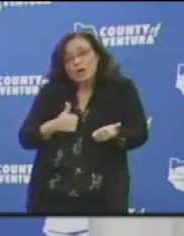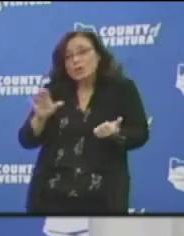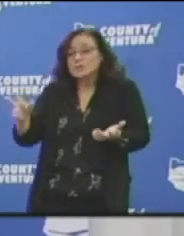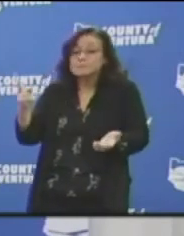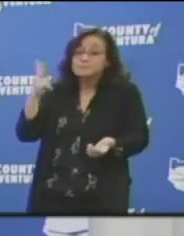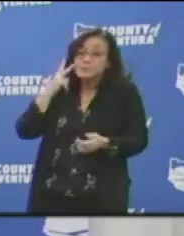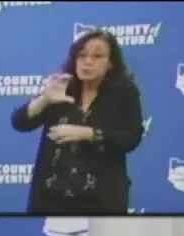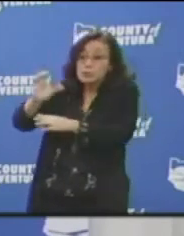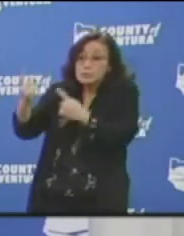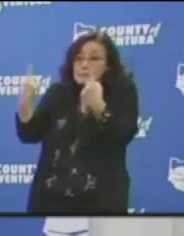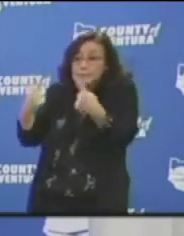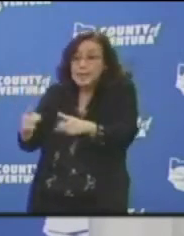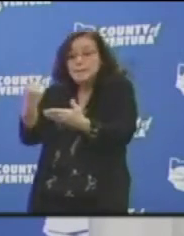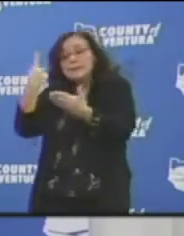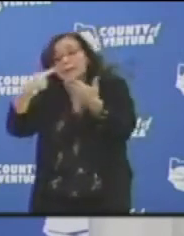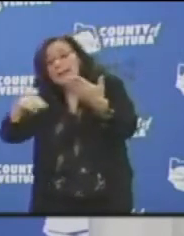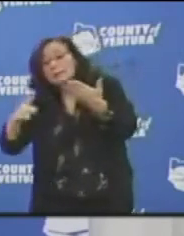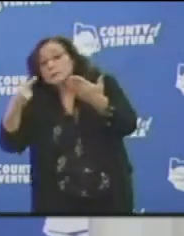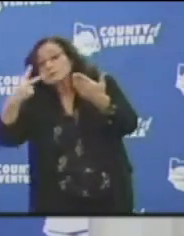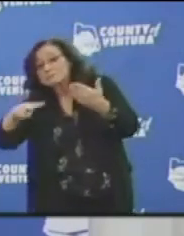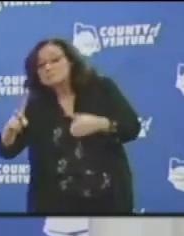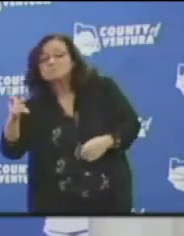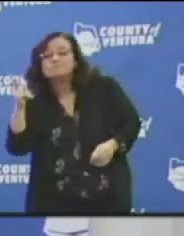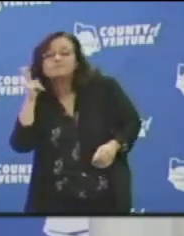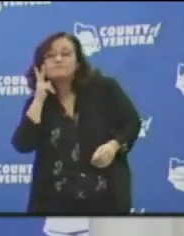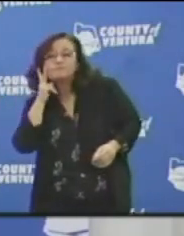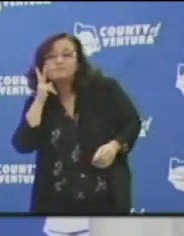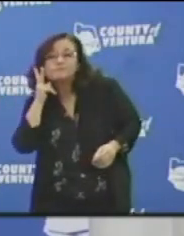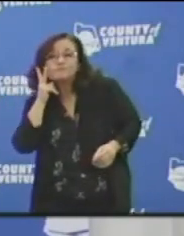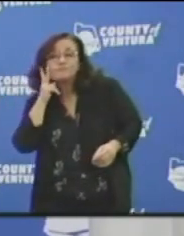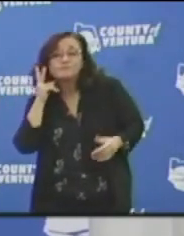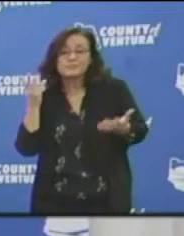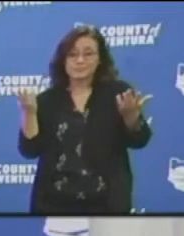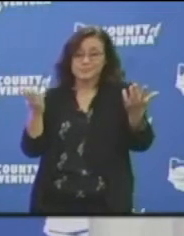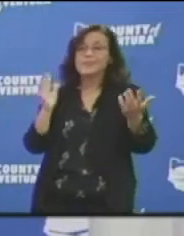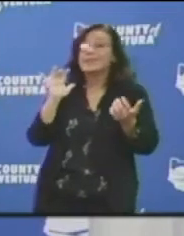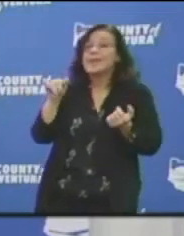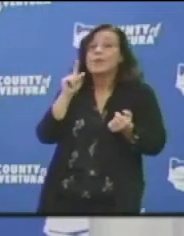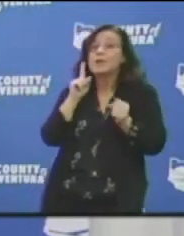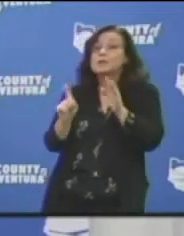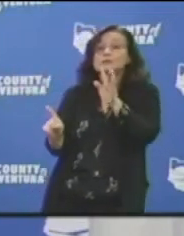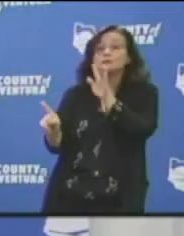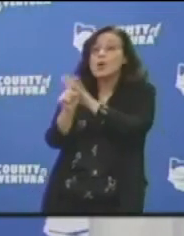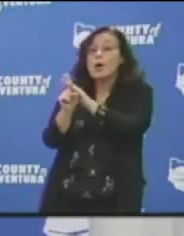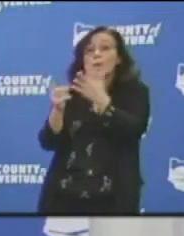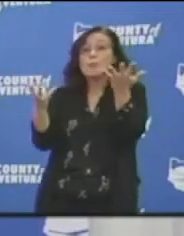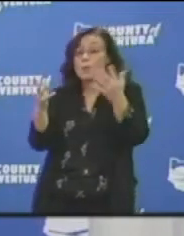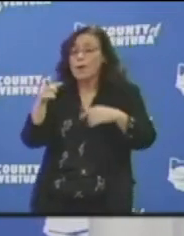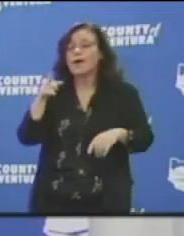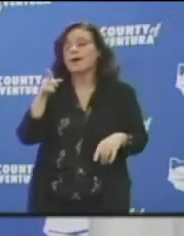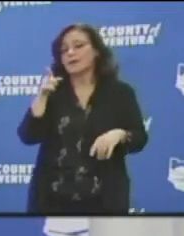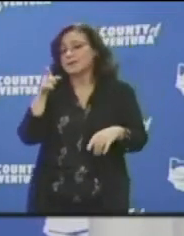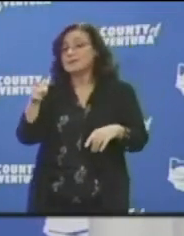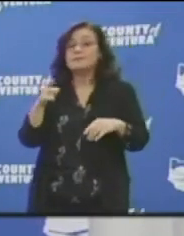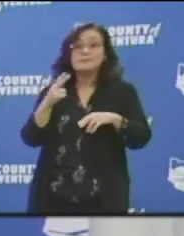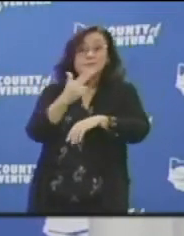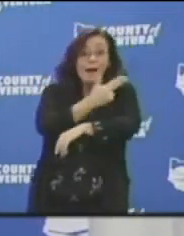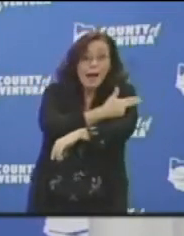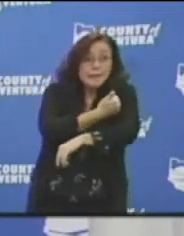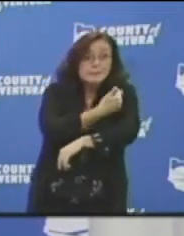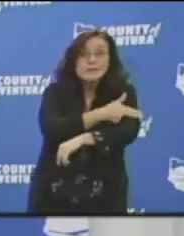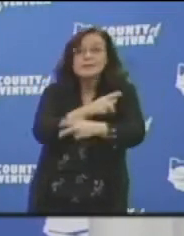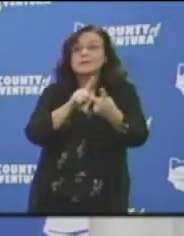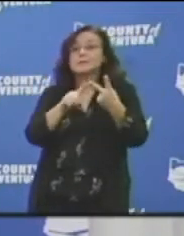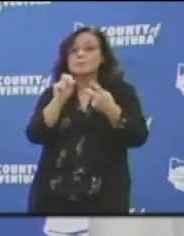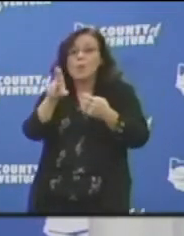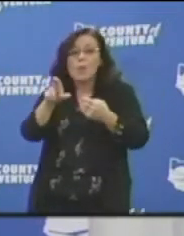it in our numbers of people who are hospitalized. We won't see it in patients on ventilators. We won't see it in deaths, but we